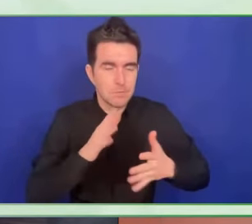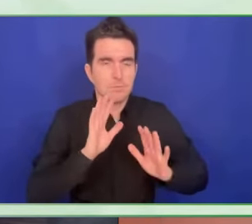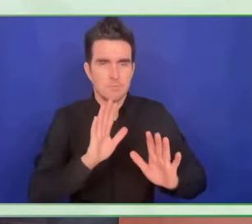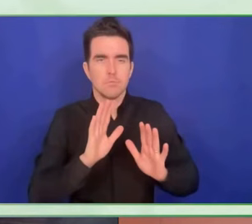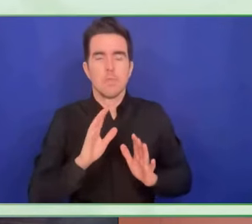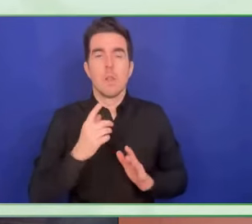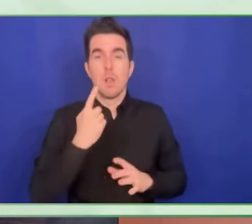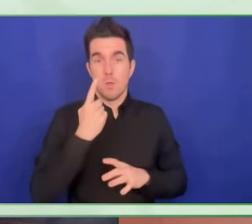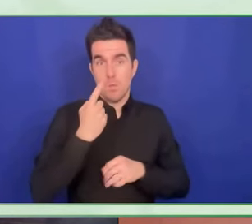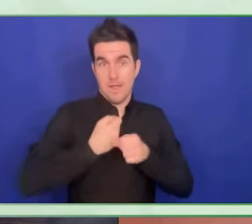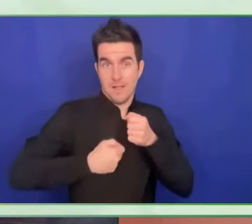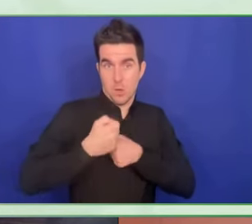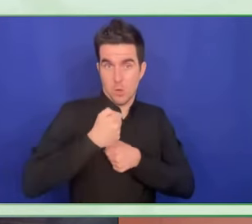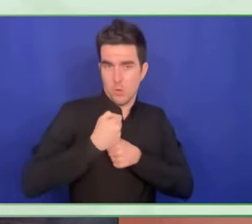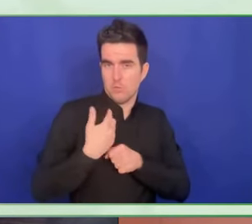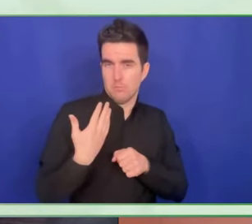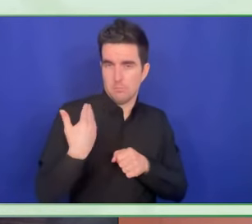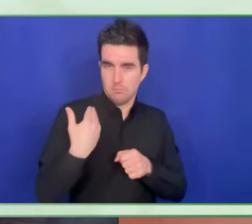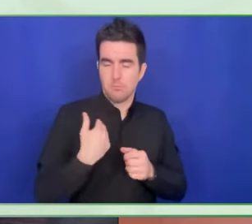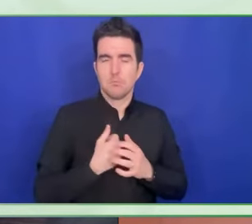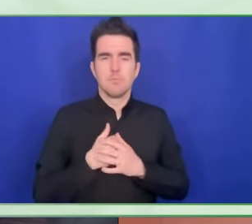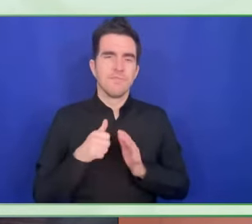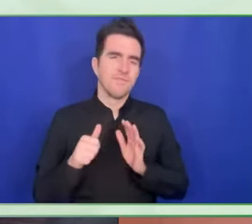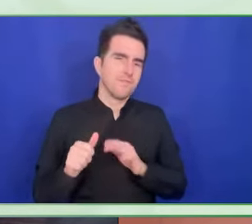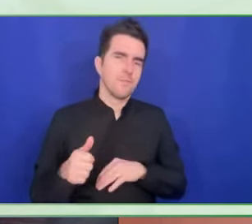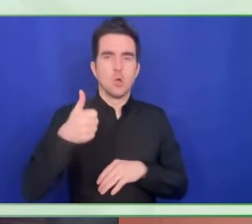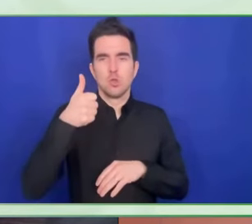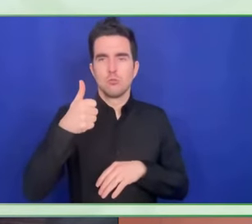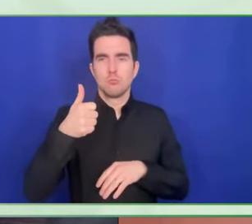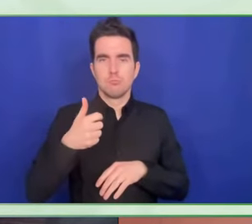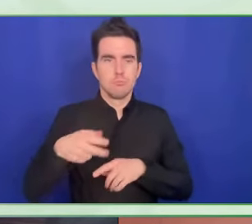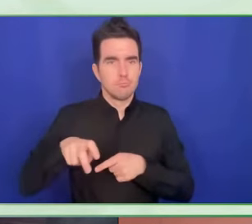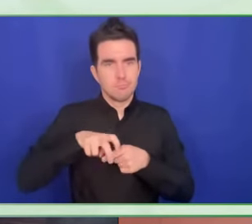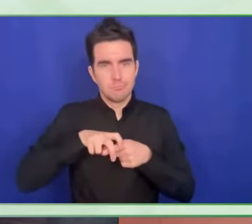network with them, find out information, learn their stories.